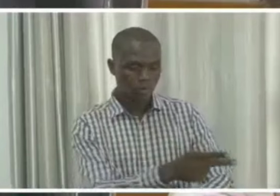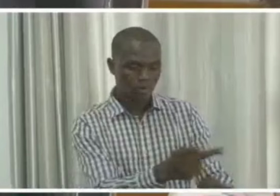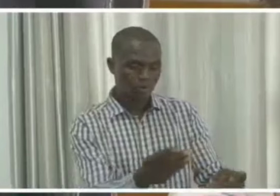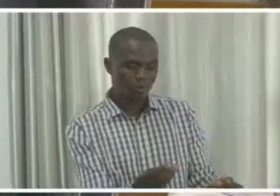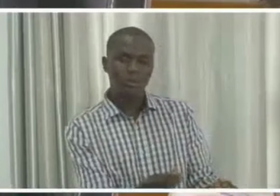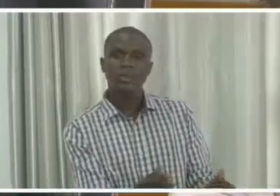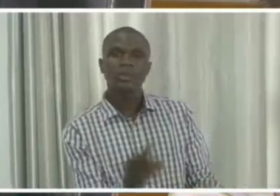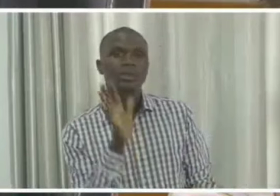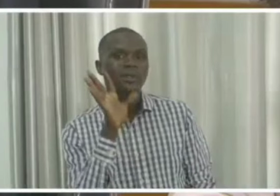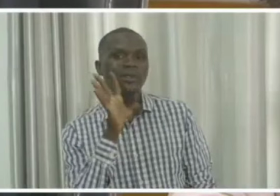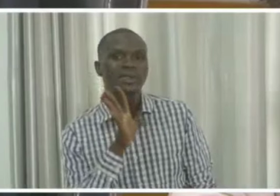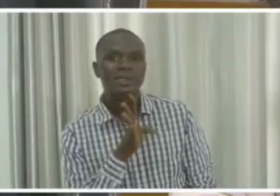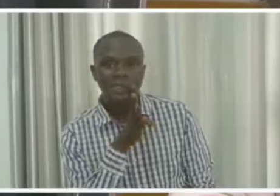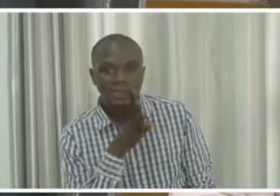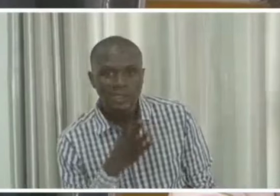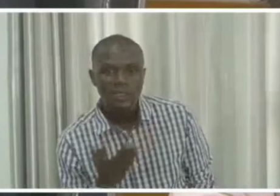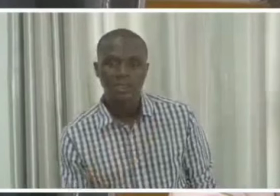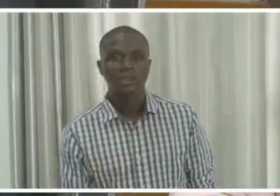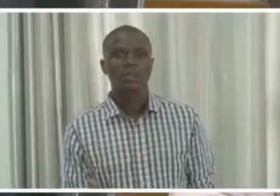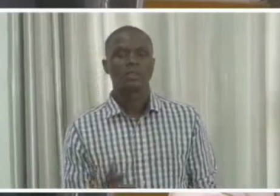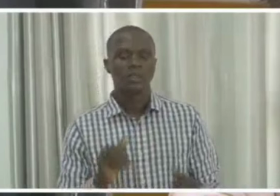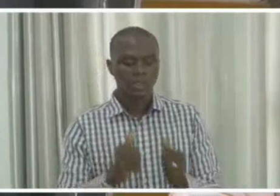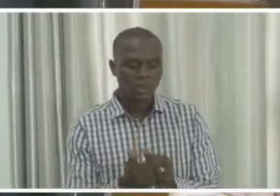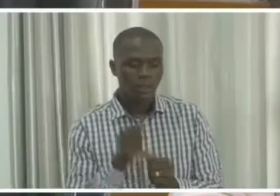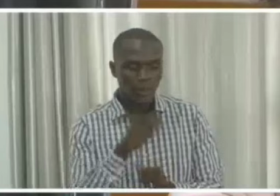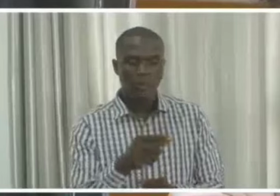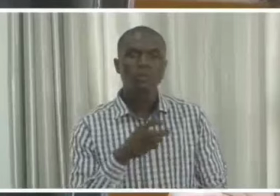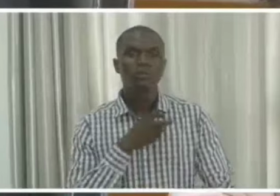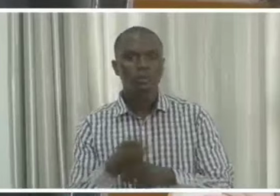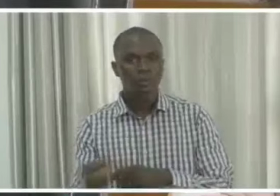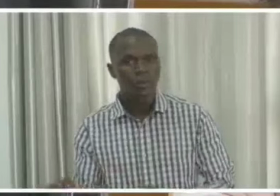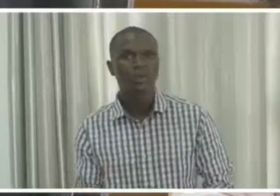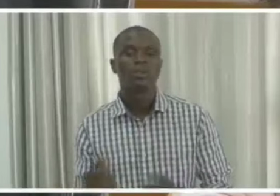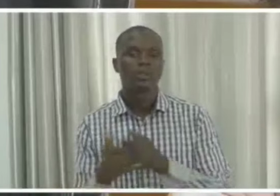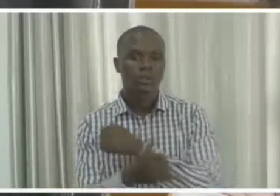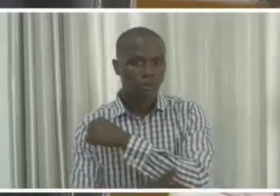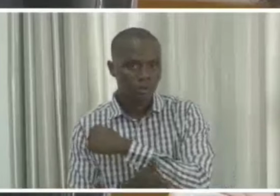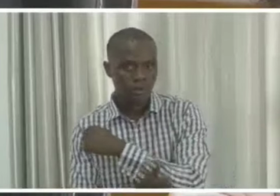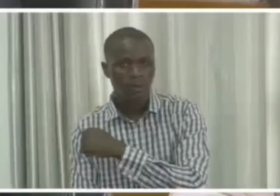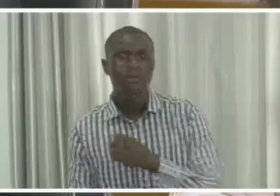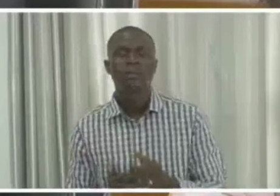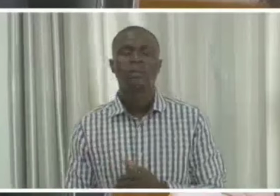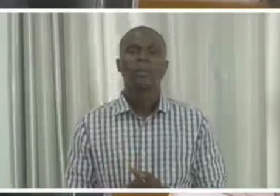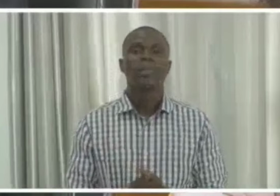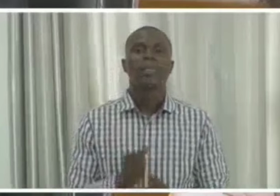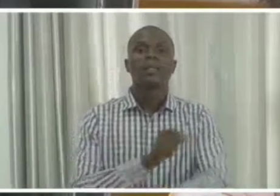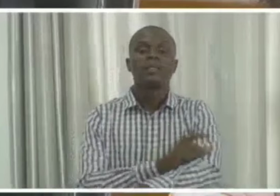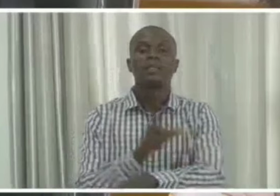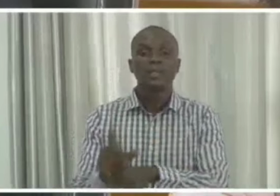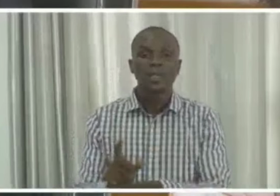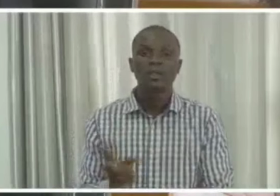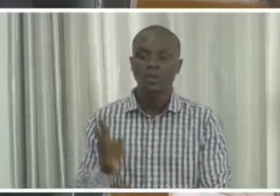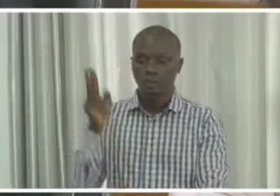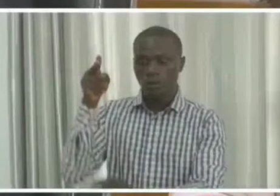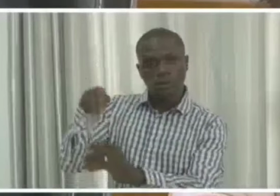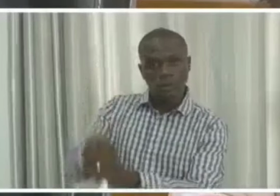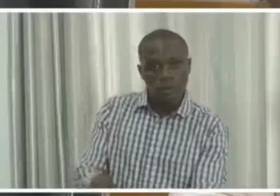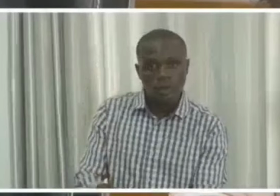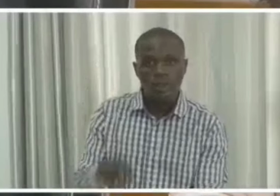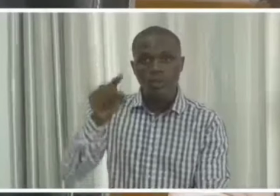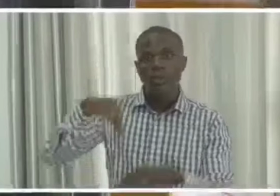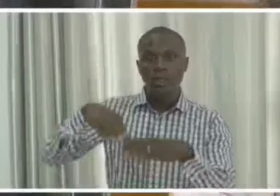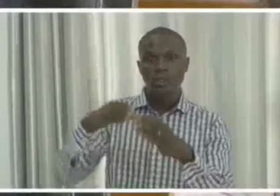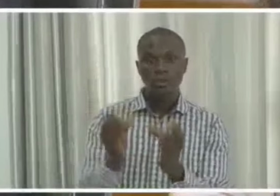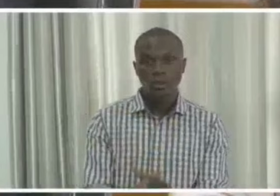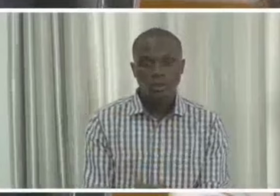convention on biological diversity, where then they go talk about plants, animal, where are part of nature.